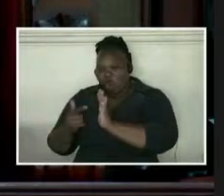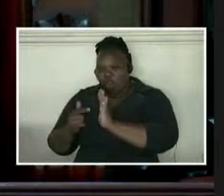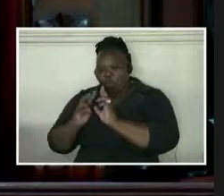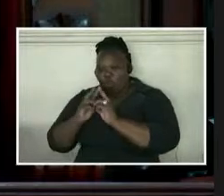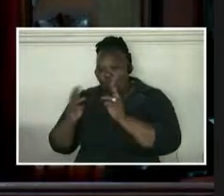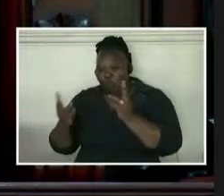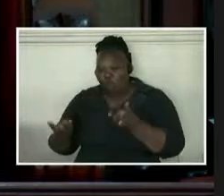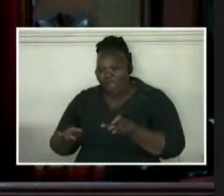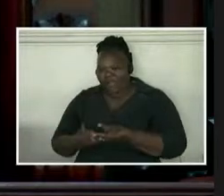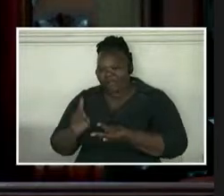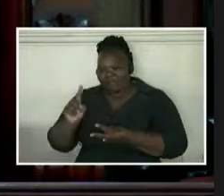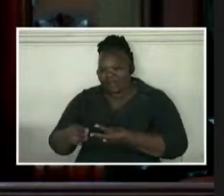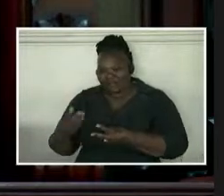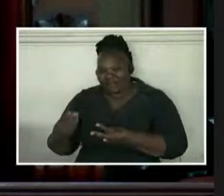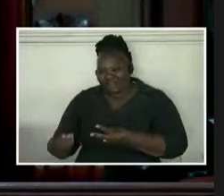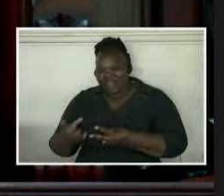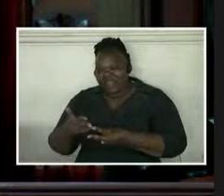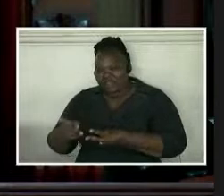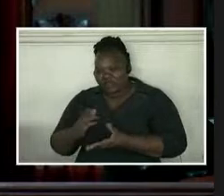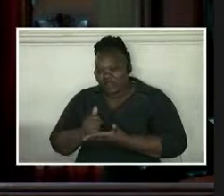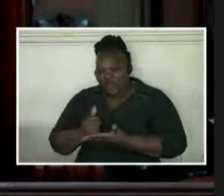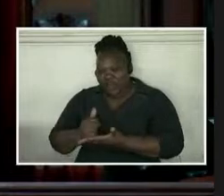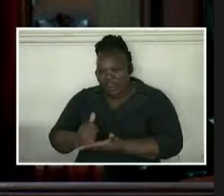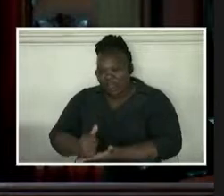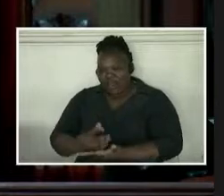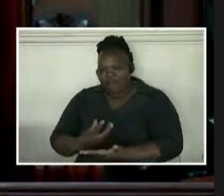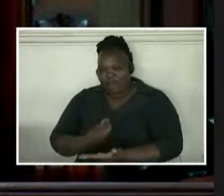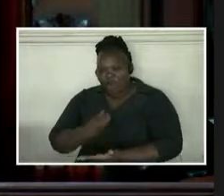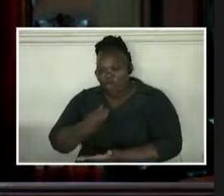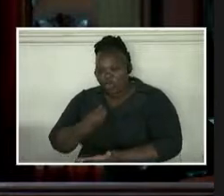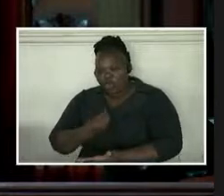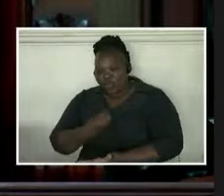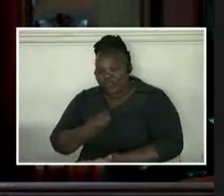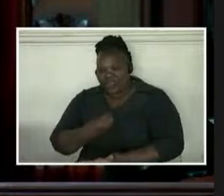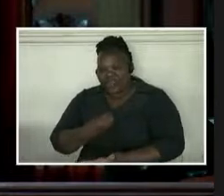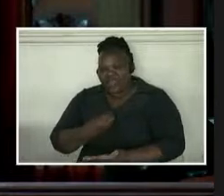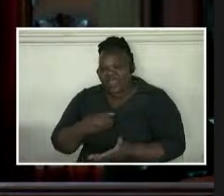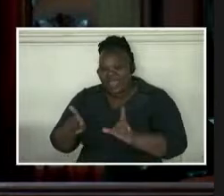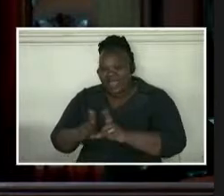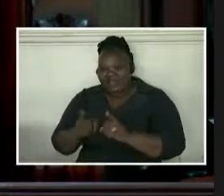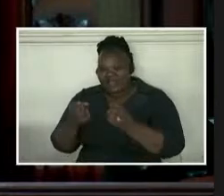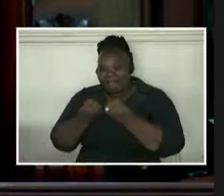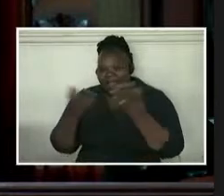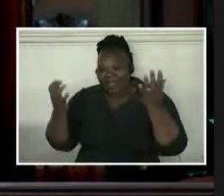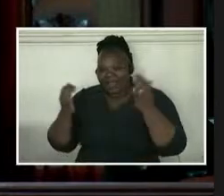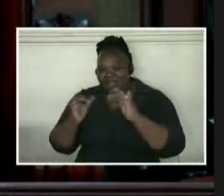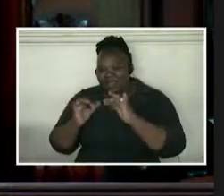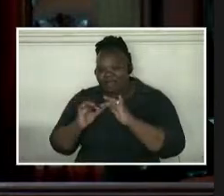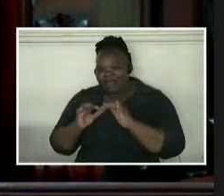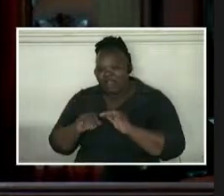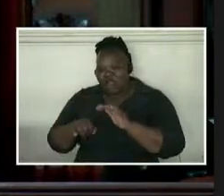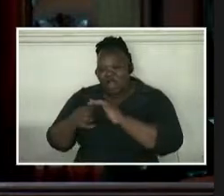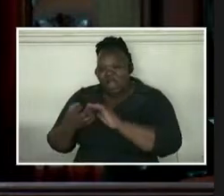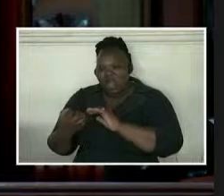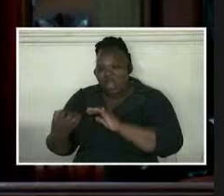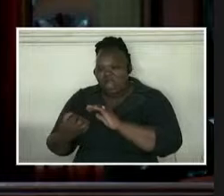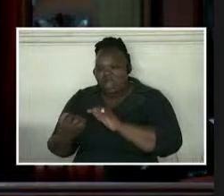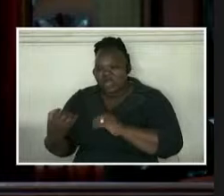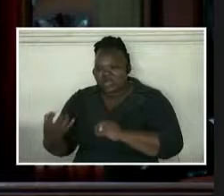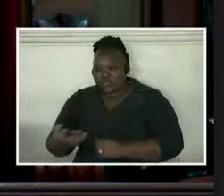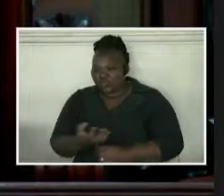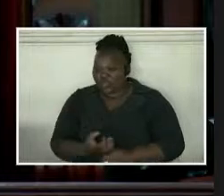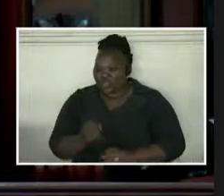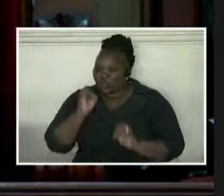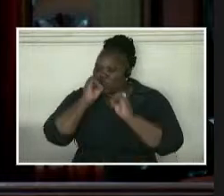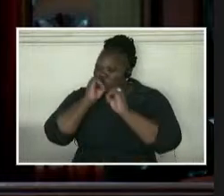impact our children and youth since many of them have limited or no resources to assist